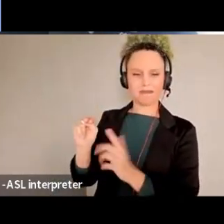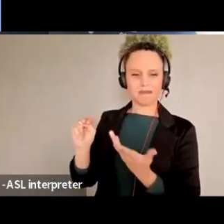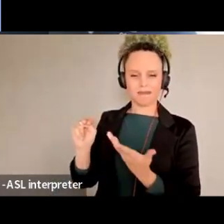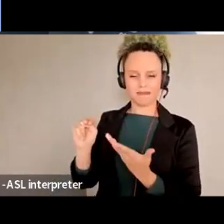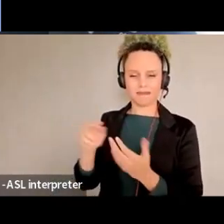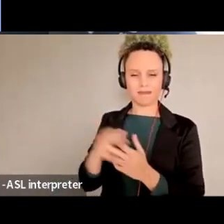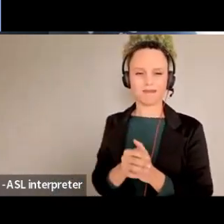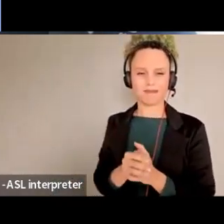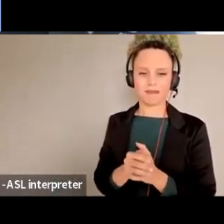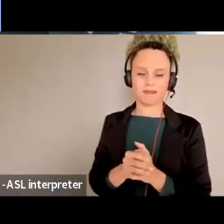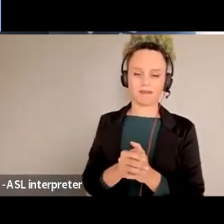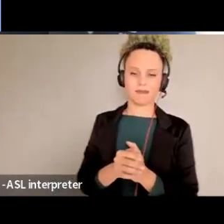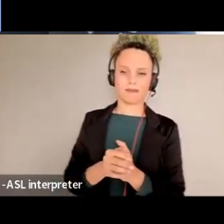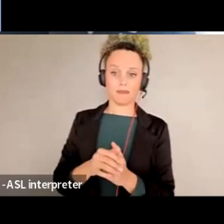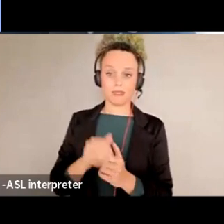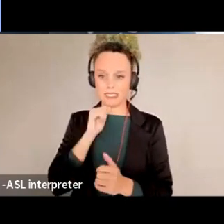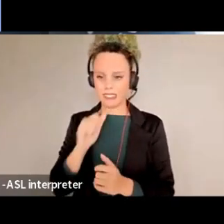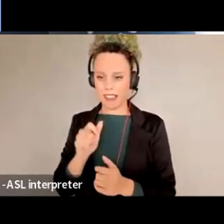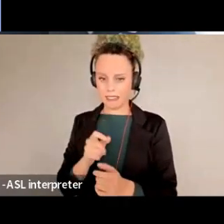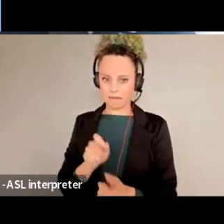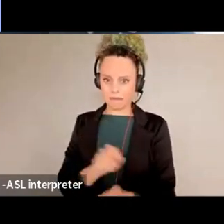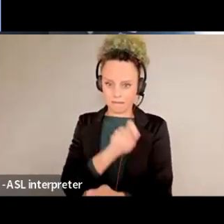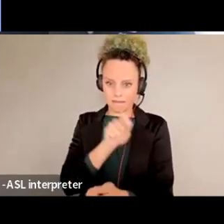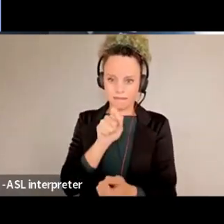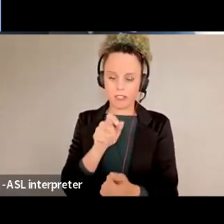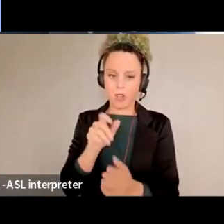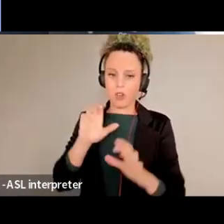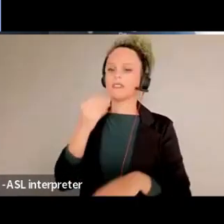they don't understand what protein is. Protein